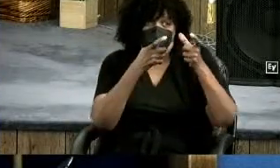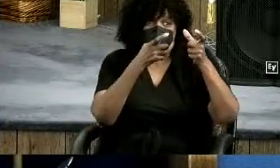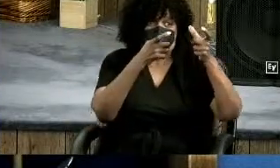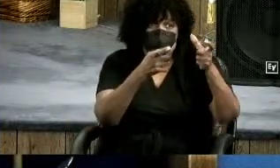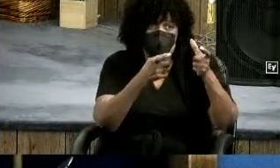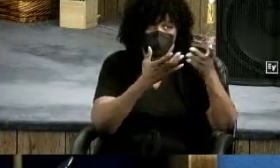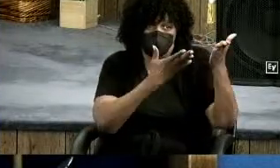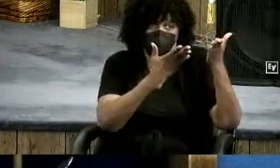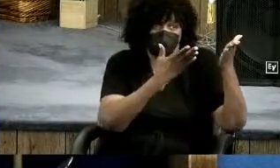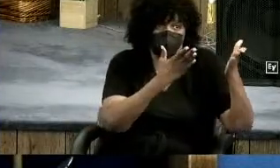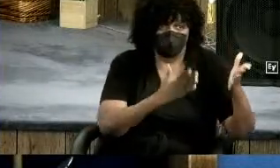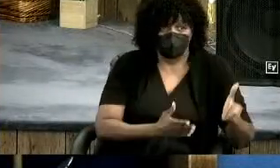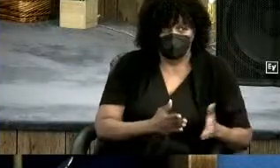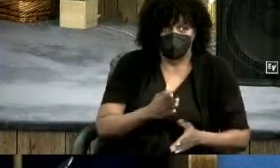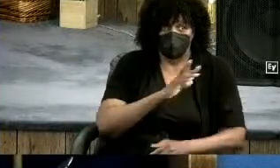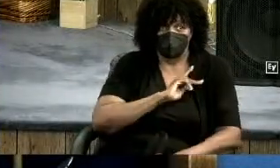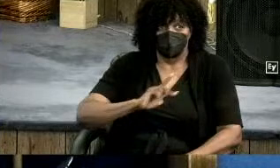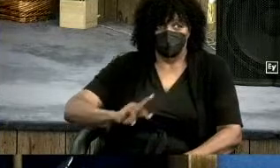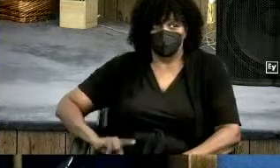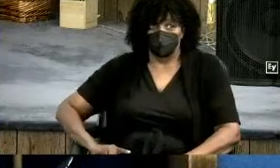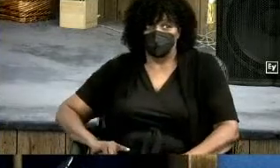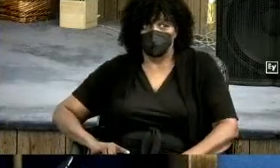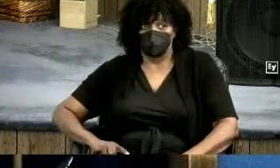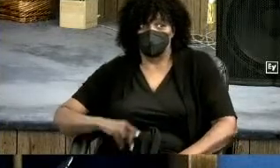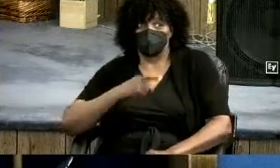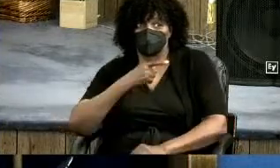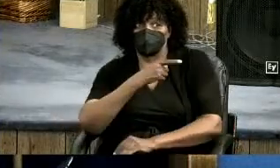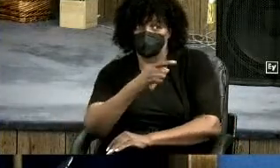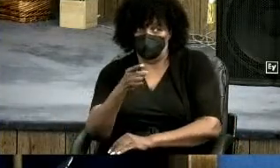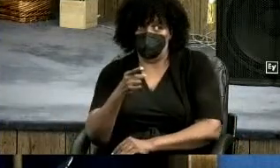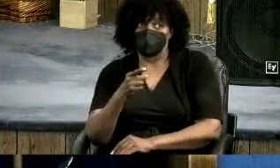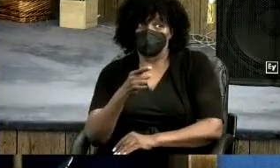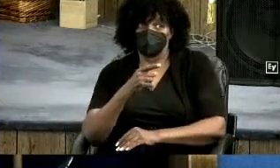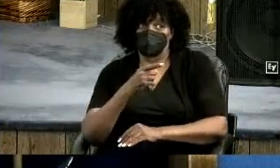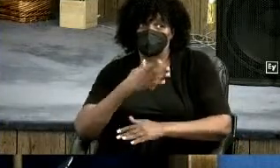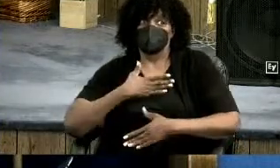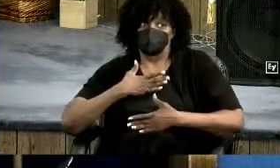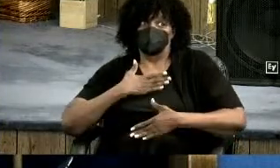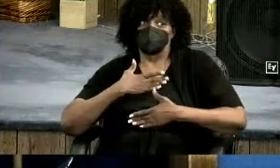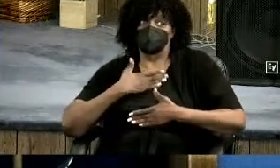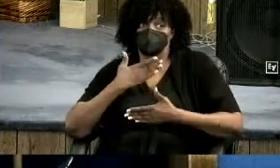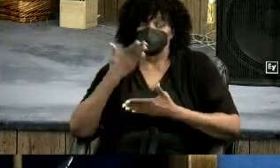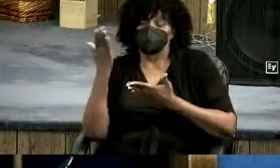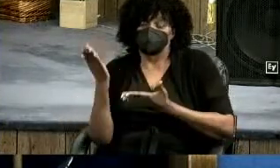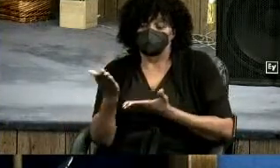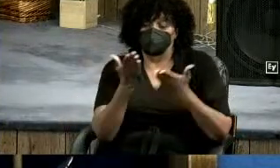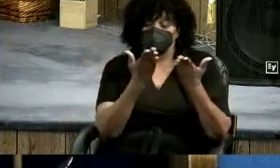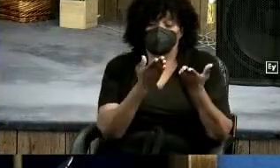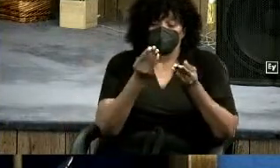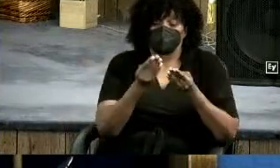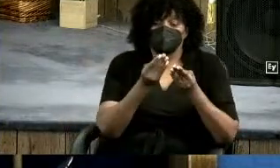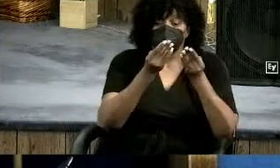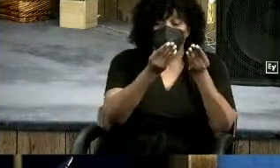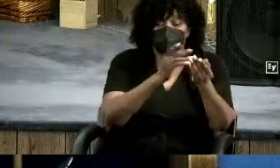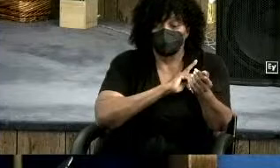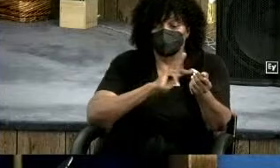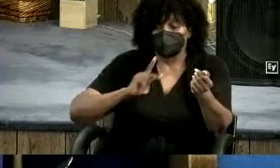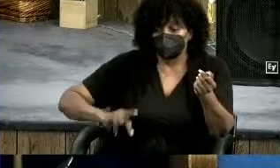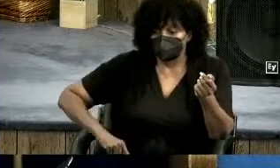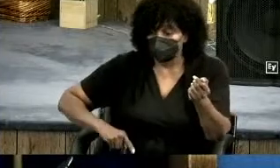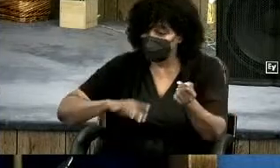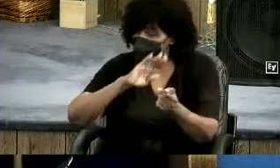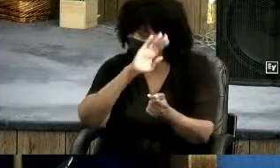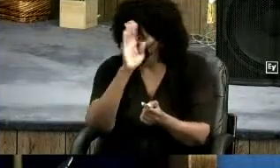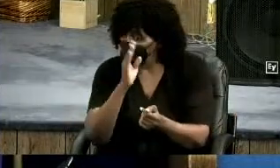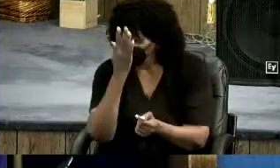evidently was a good one, because the king never saw him sad. He says, I carried the wine and gave it to the king. Now I had never been